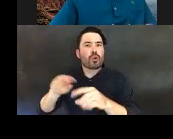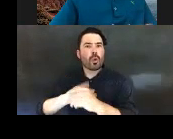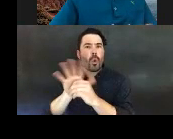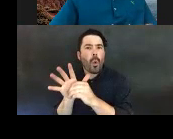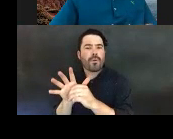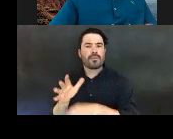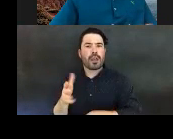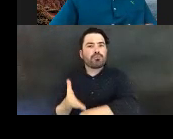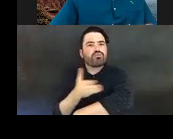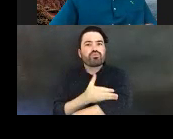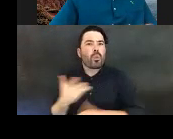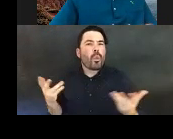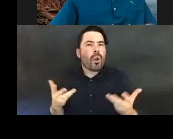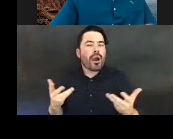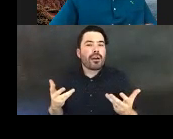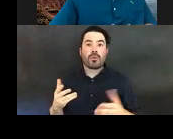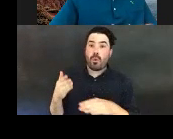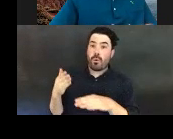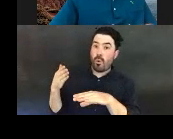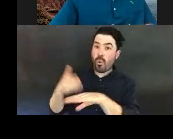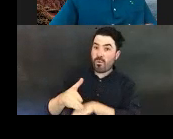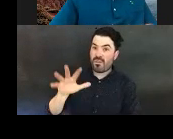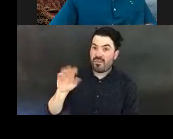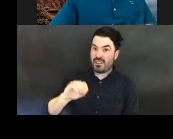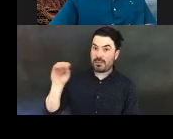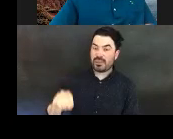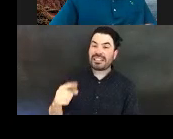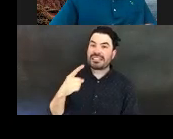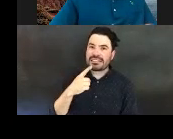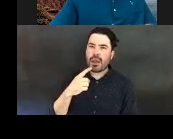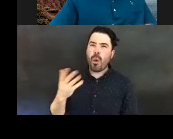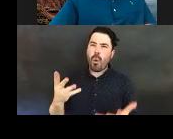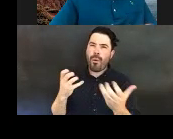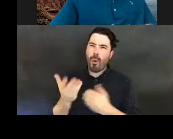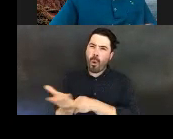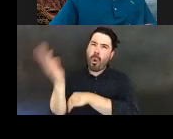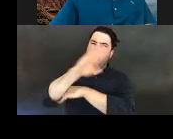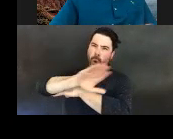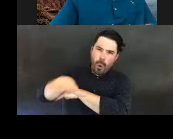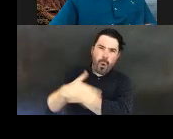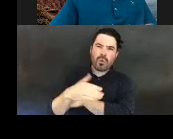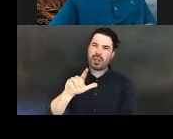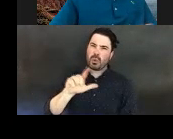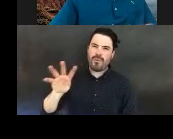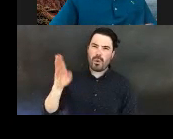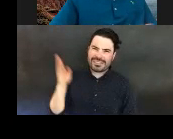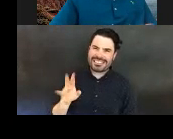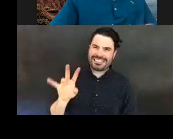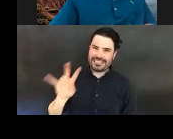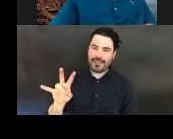more than half of us responded 24/7 access to healthy food, and